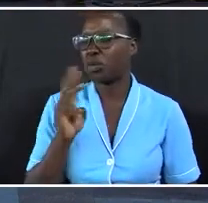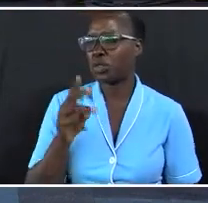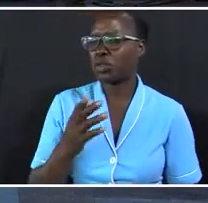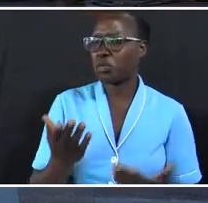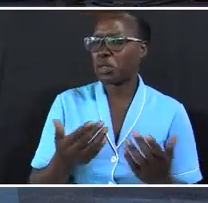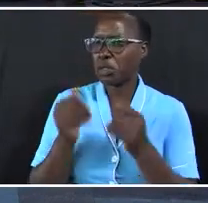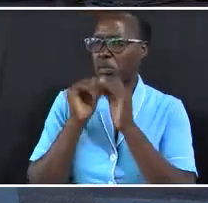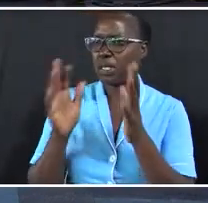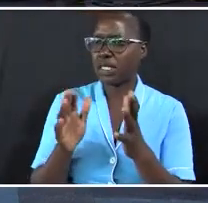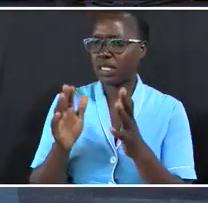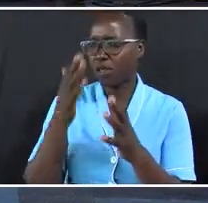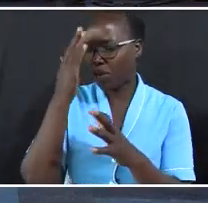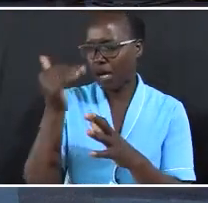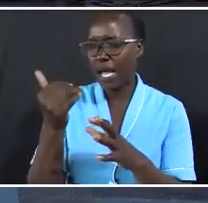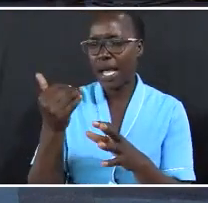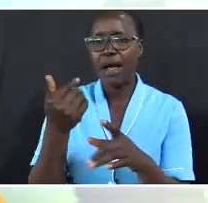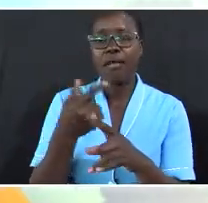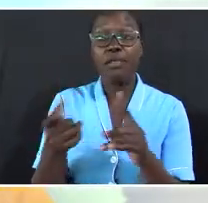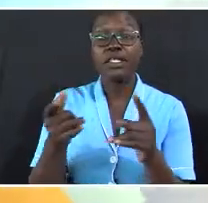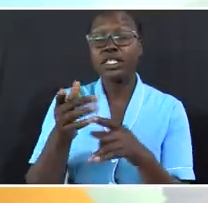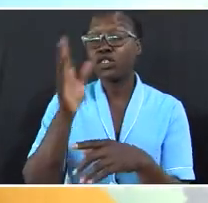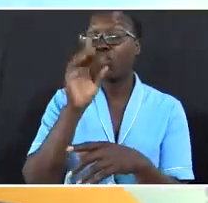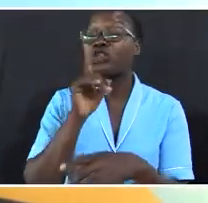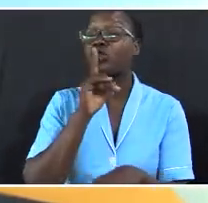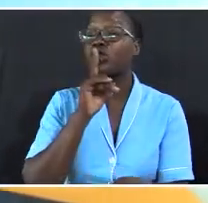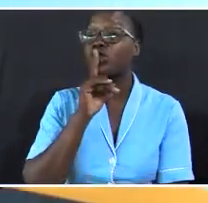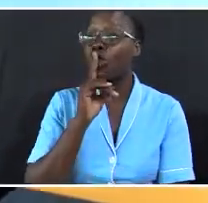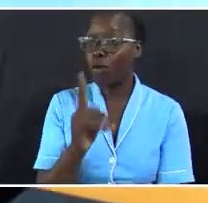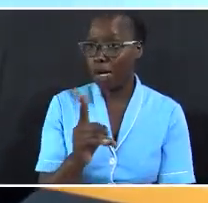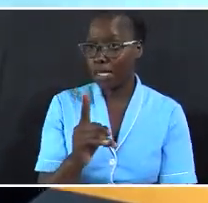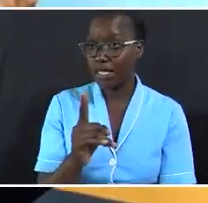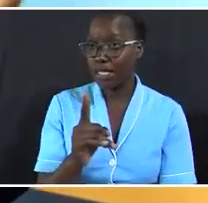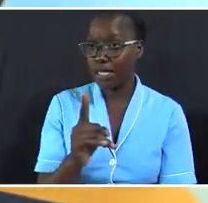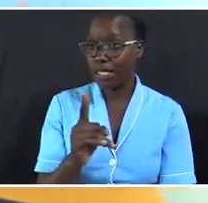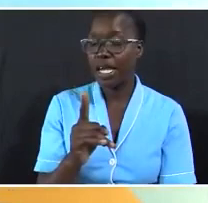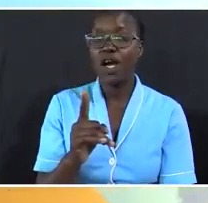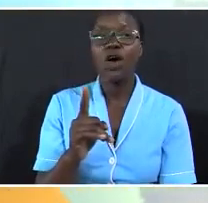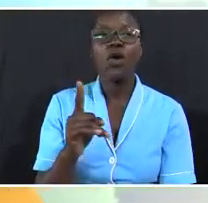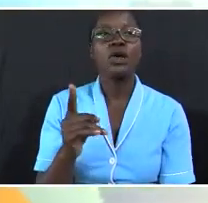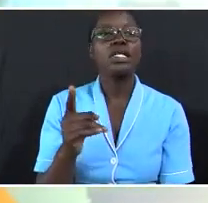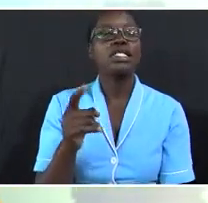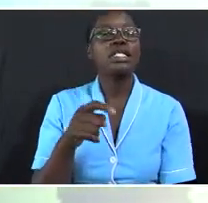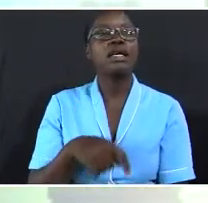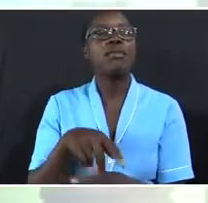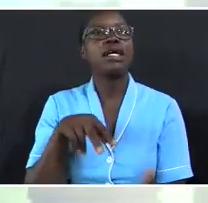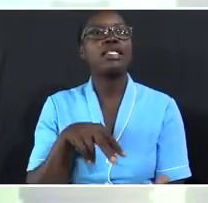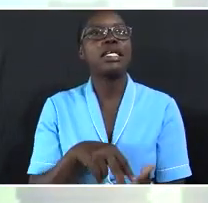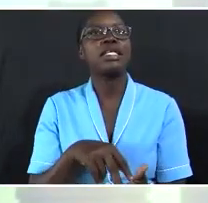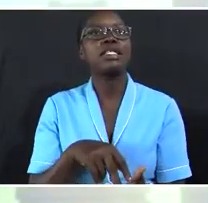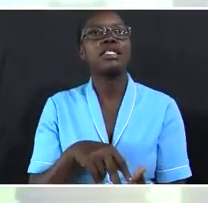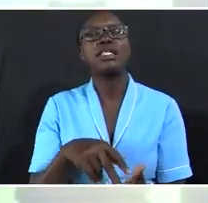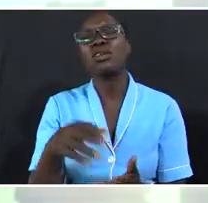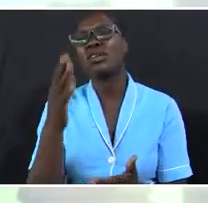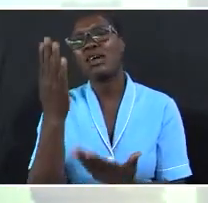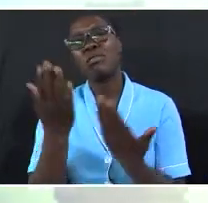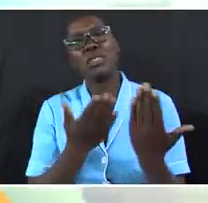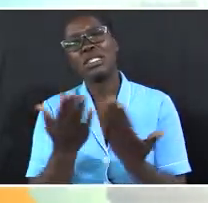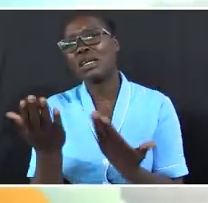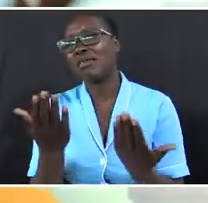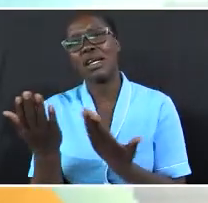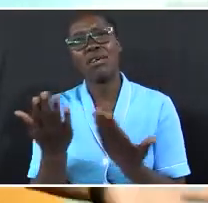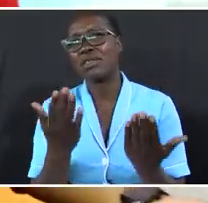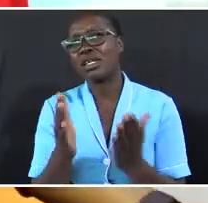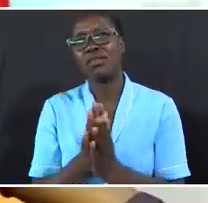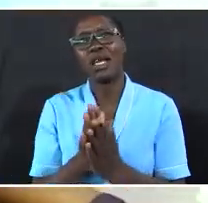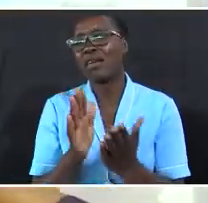is because irregardless, it is God's command. So that when I stand in my prayer life, I can tell him, God, I have been serving. At least I have something